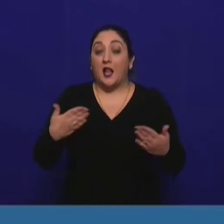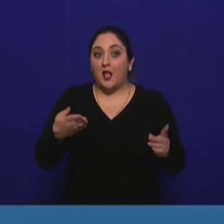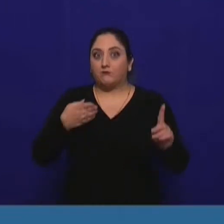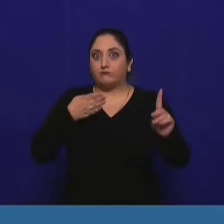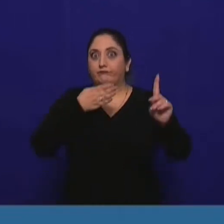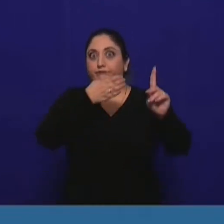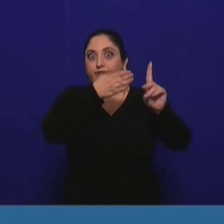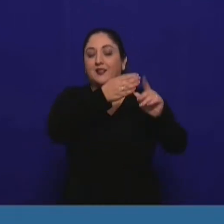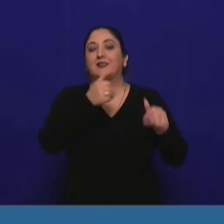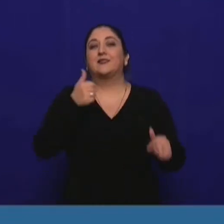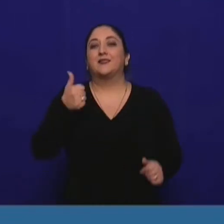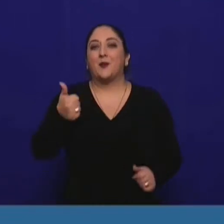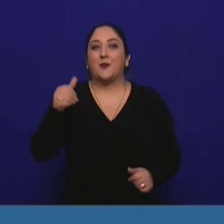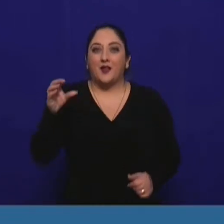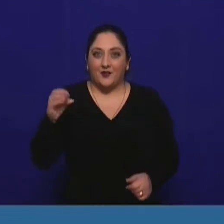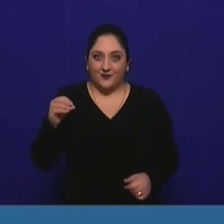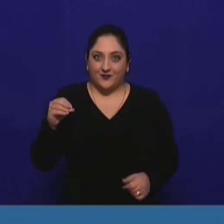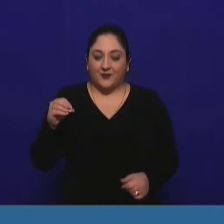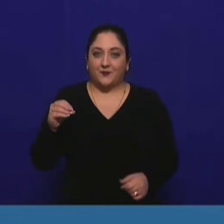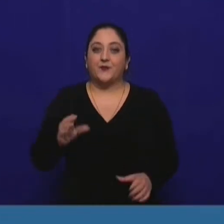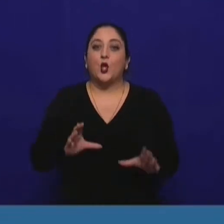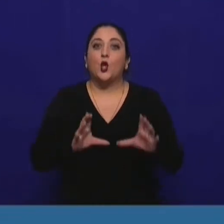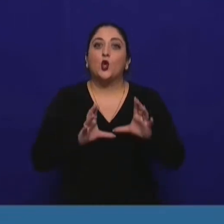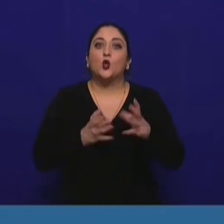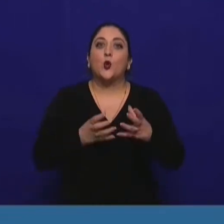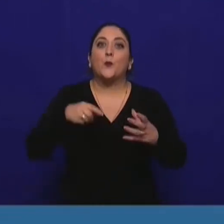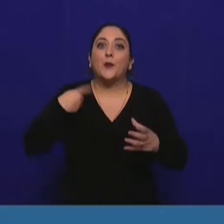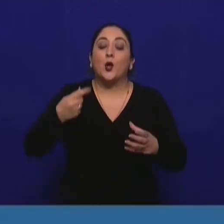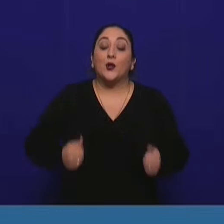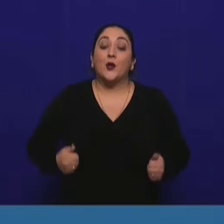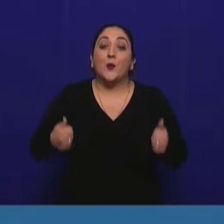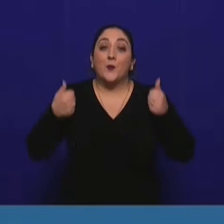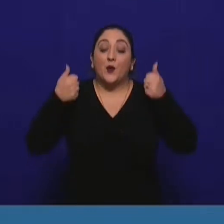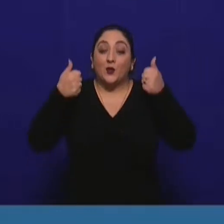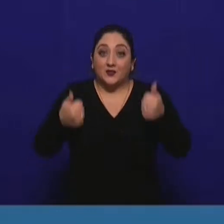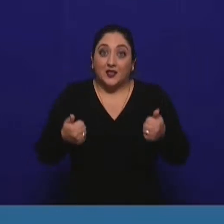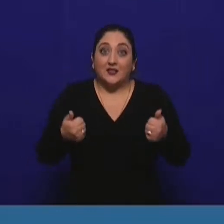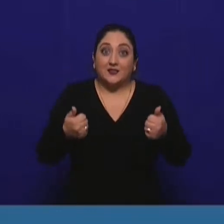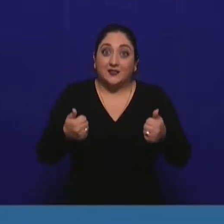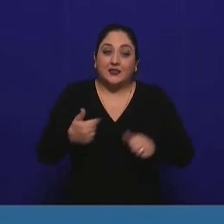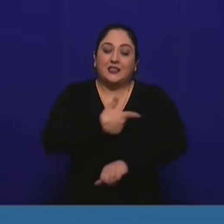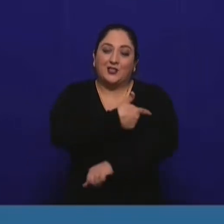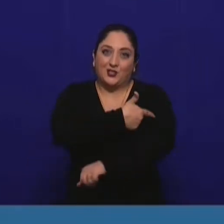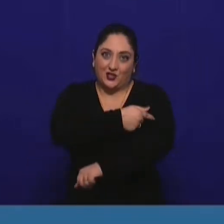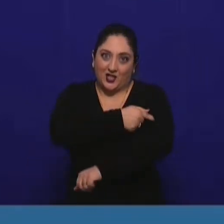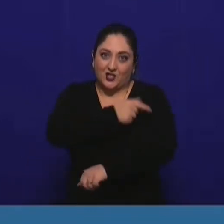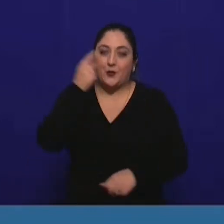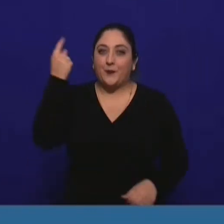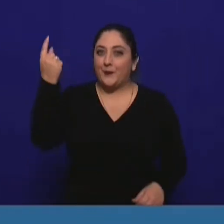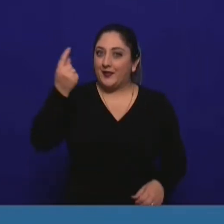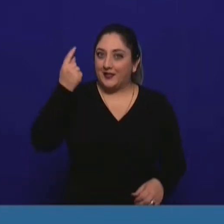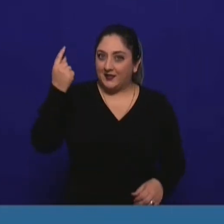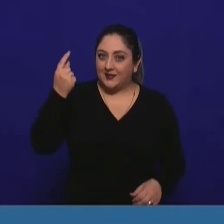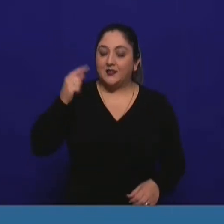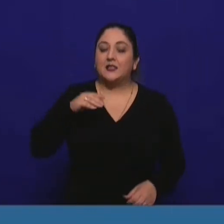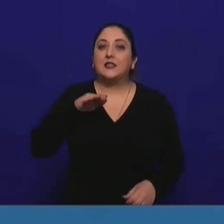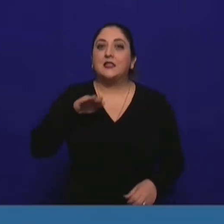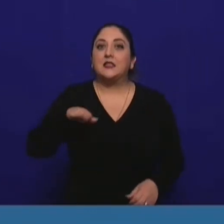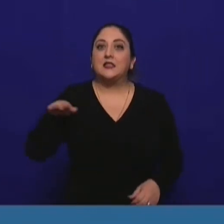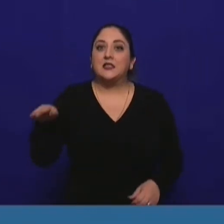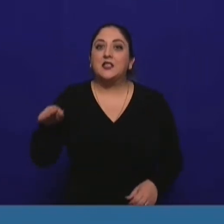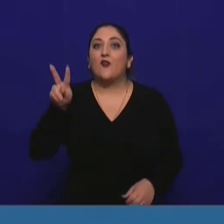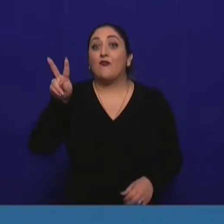huwa ammont tajjeb ħafna. Il-grupp ieħor li huwa importanti ħafna li bħalissa qiegħed jitlaqam ukoll huma dawk in-nies li